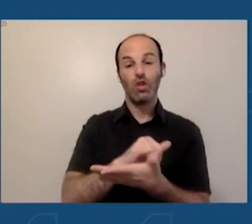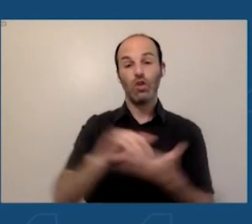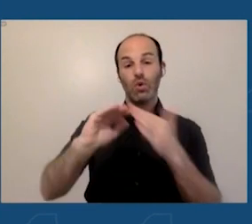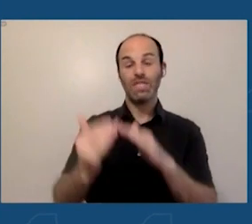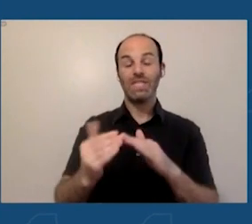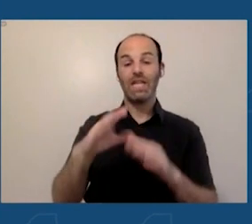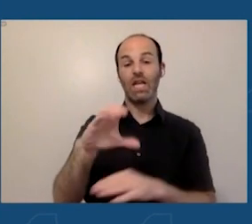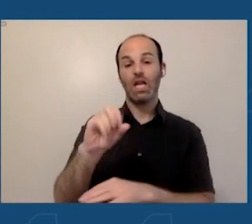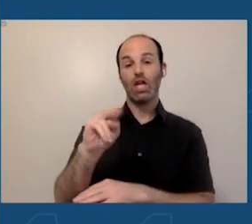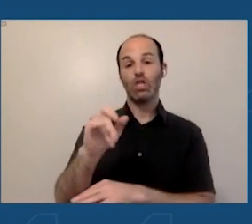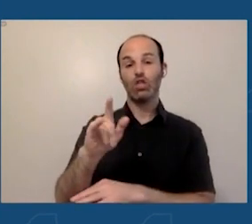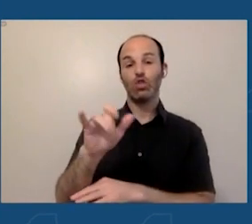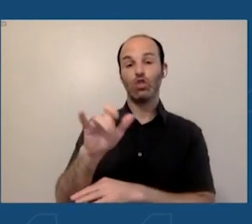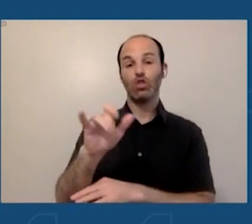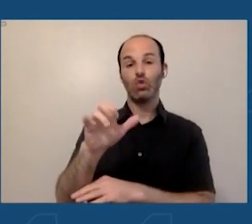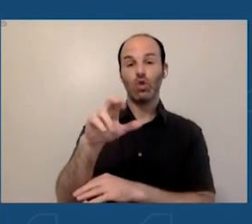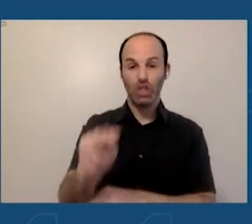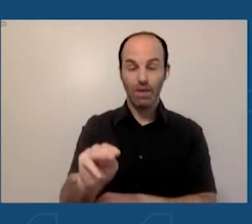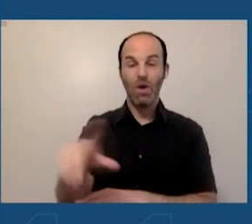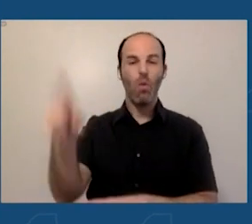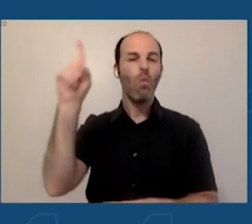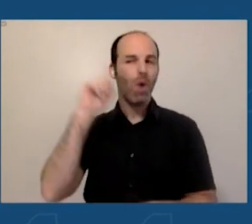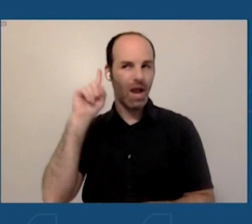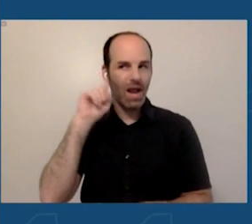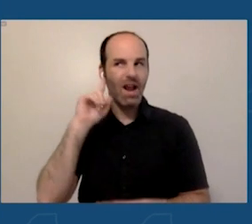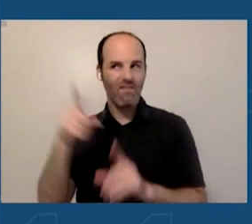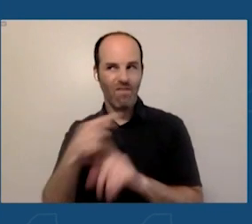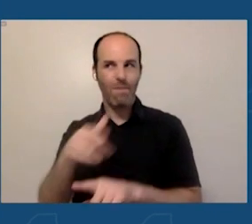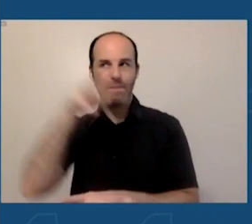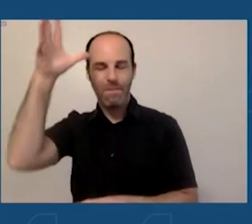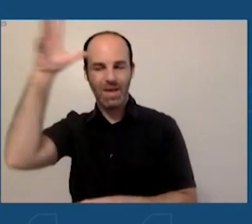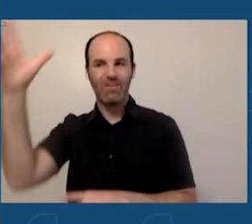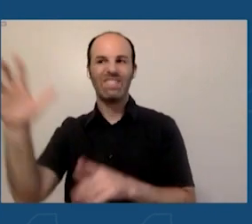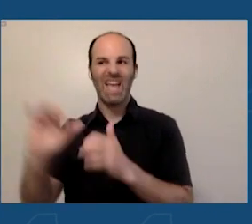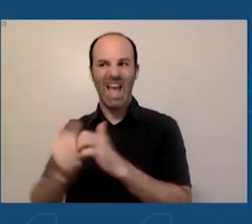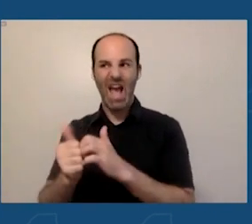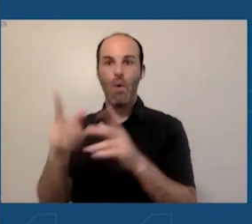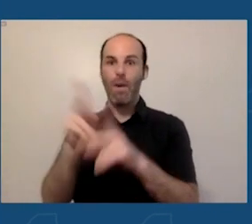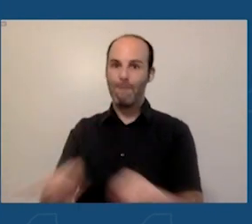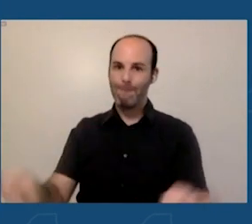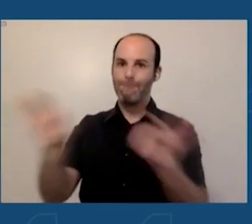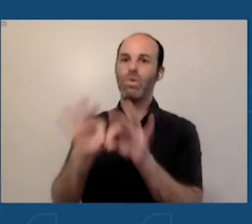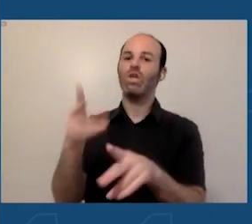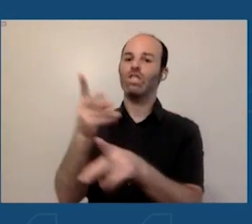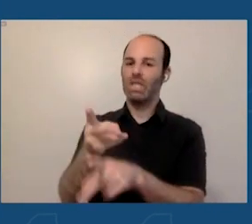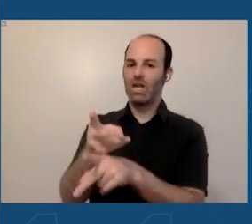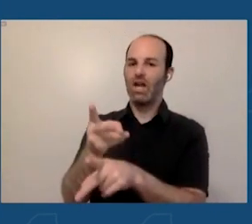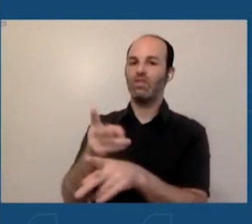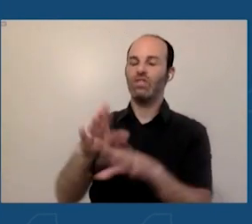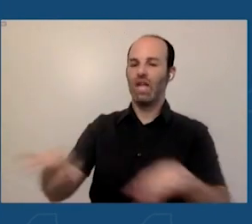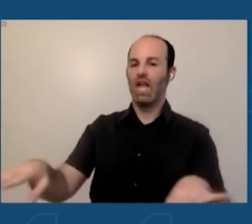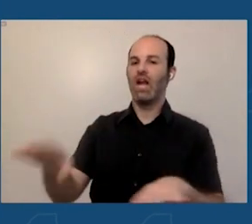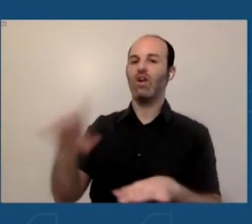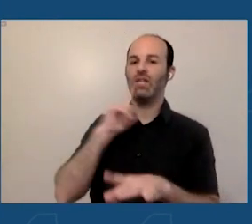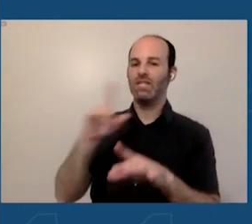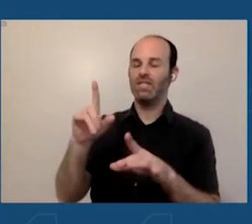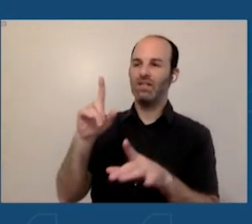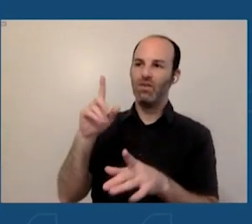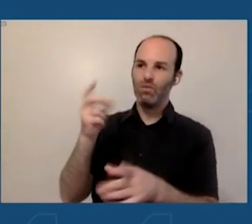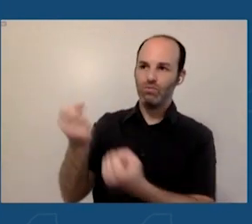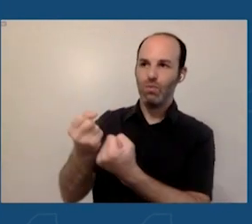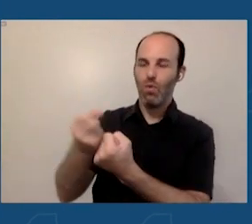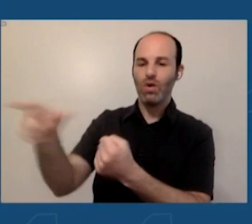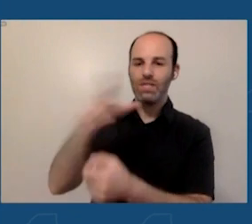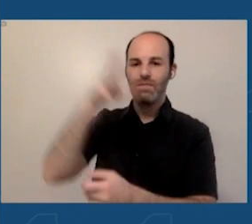and about how important child care is to their livelihood. And we know that it doesn't only support parents. As a